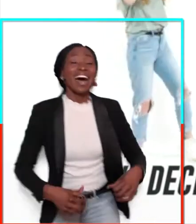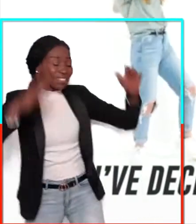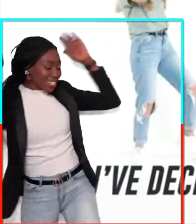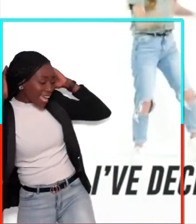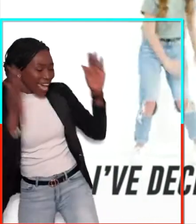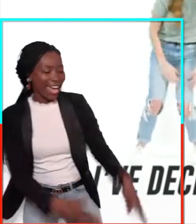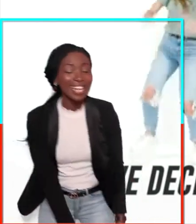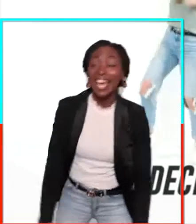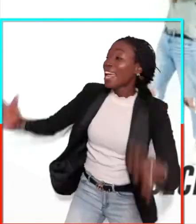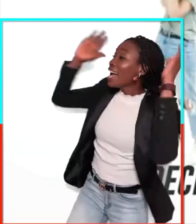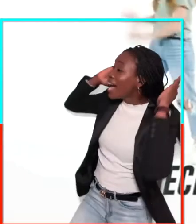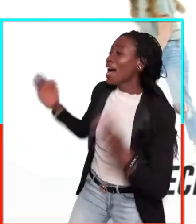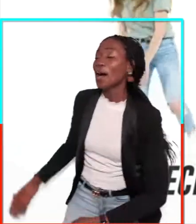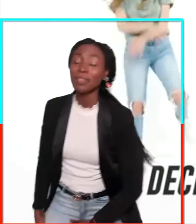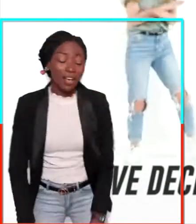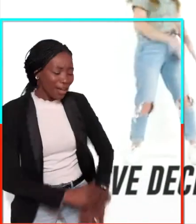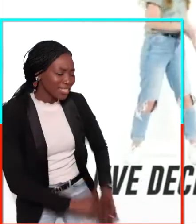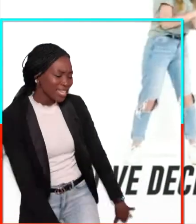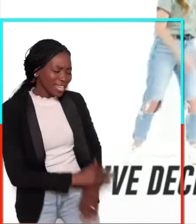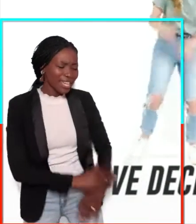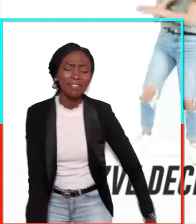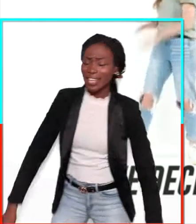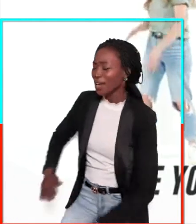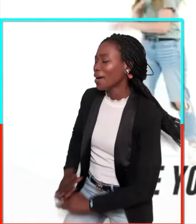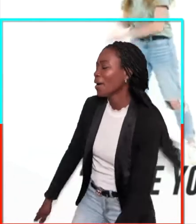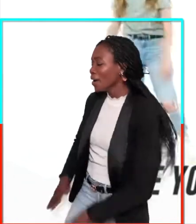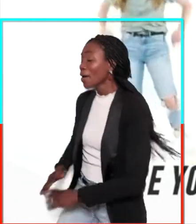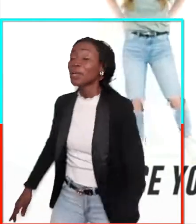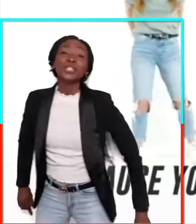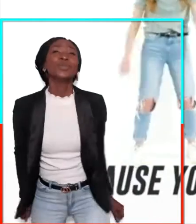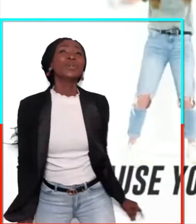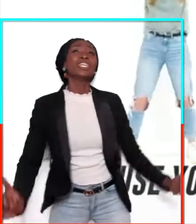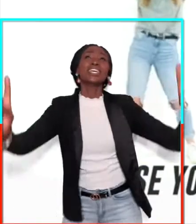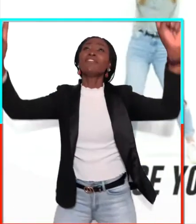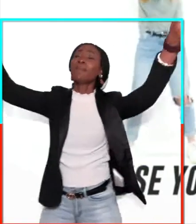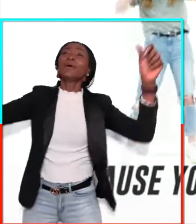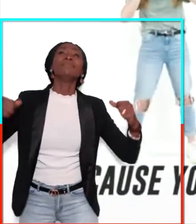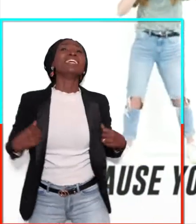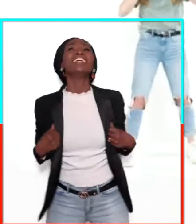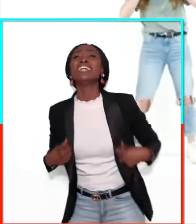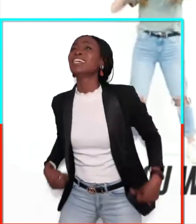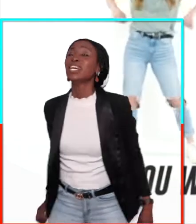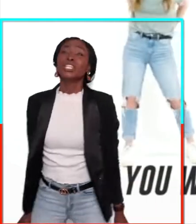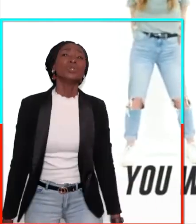Yeah, I decided I'm not giving up, 'cause you won't give up on me.